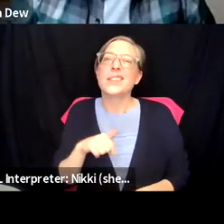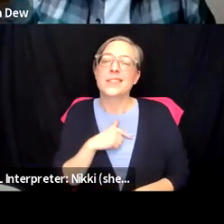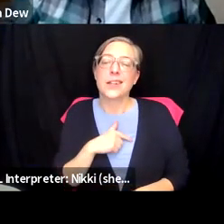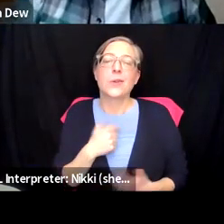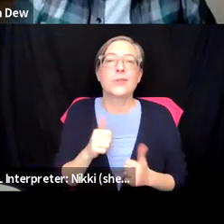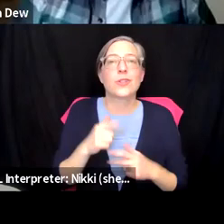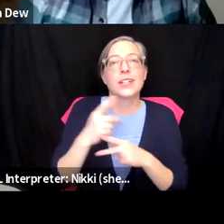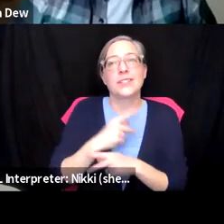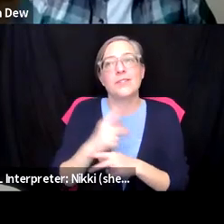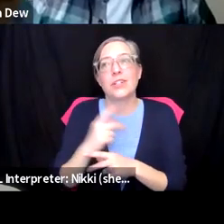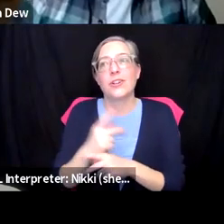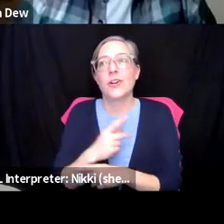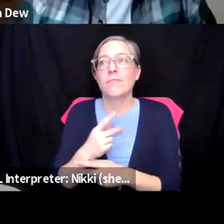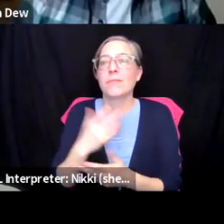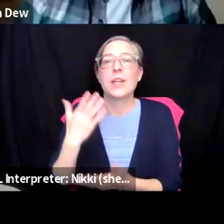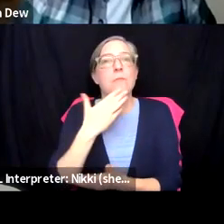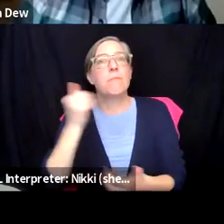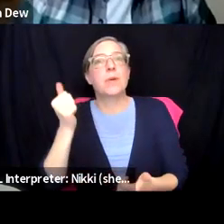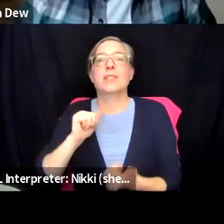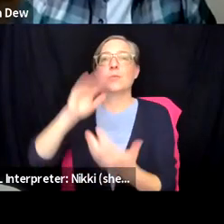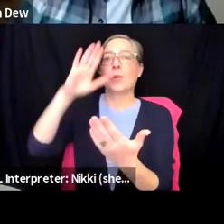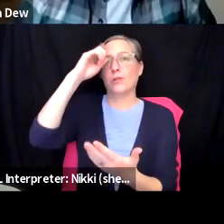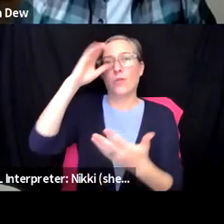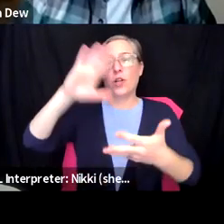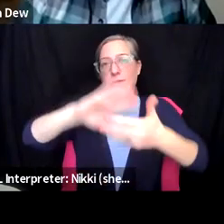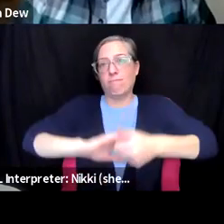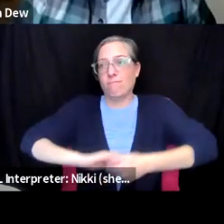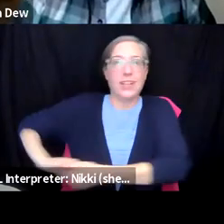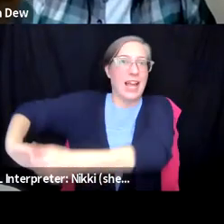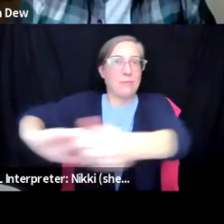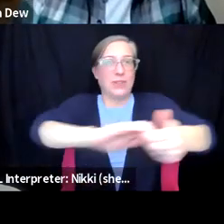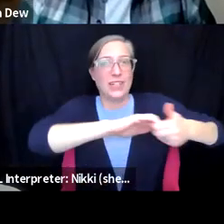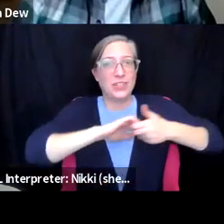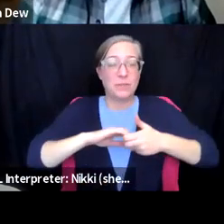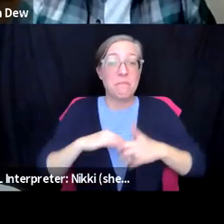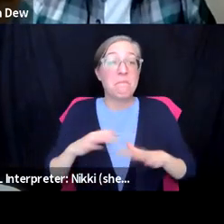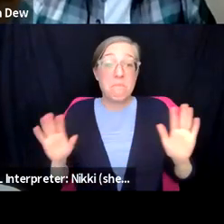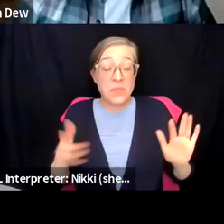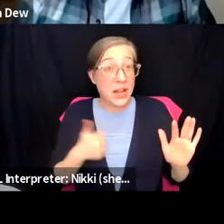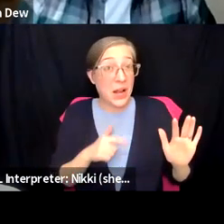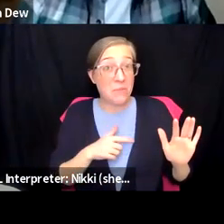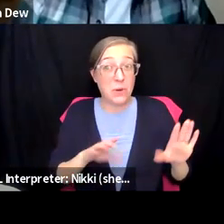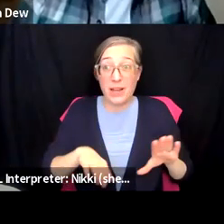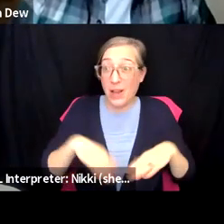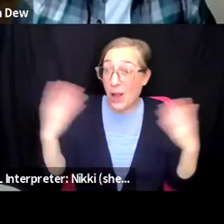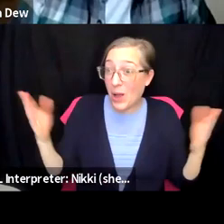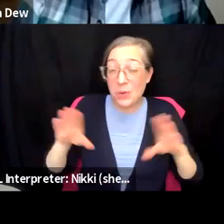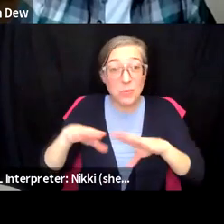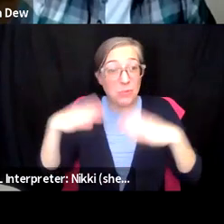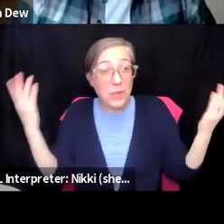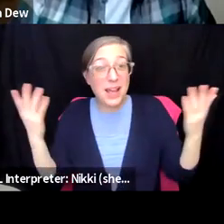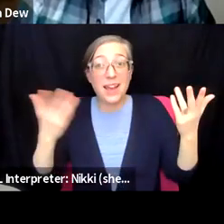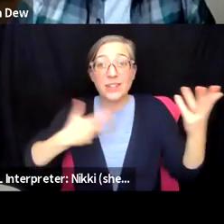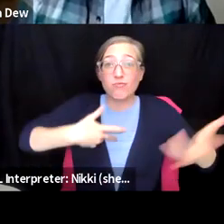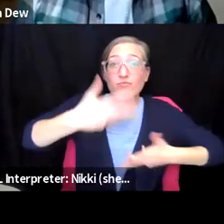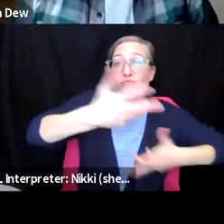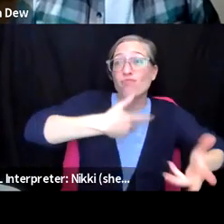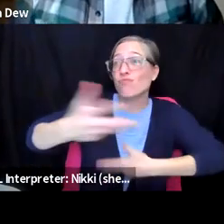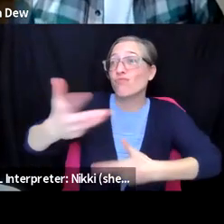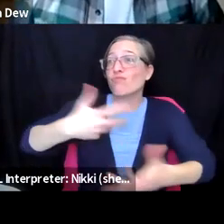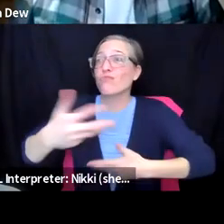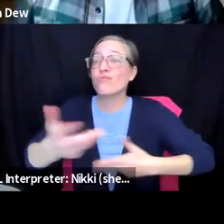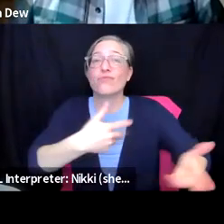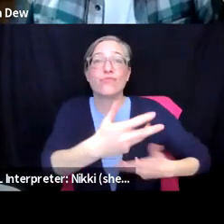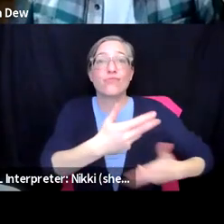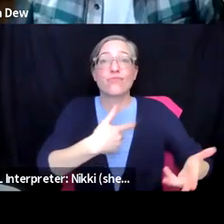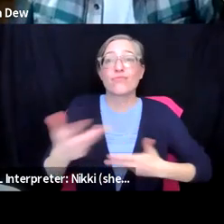to collaborate with each other. But we are very open and with each other and have a lot of conversation. So just